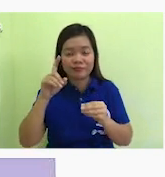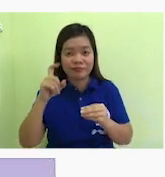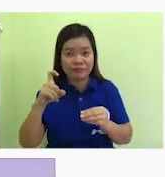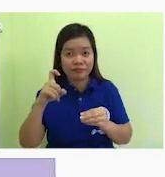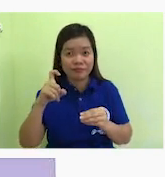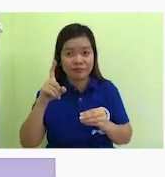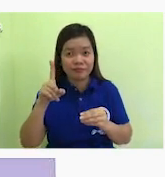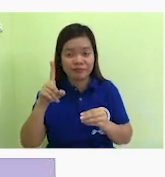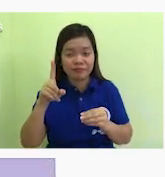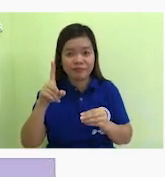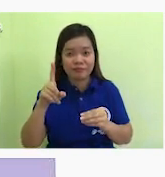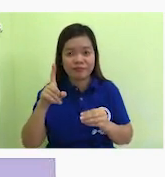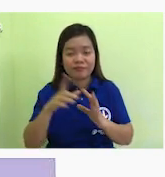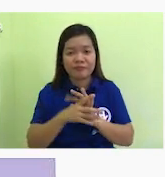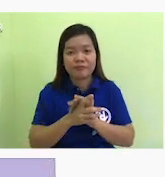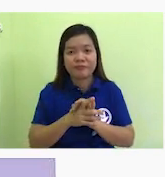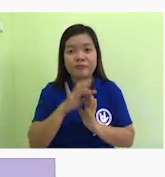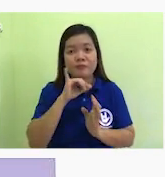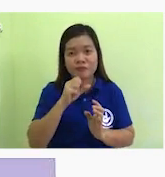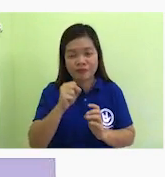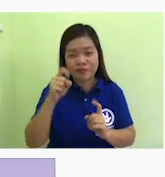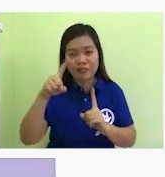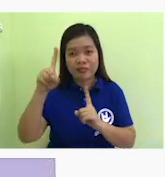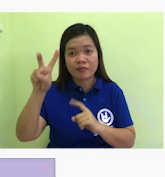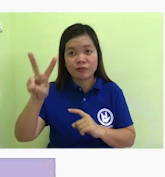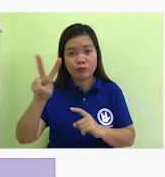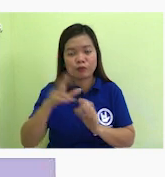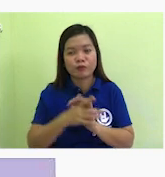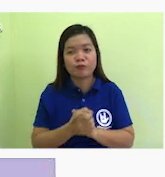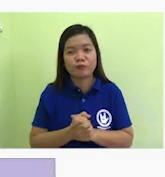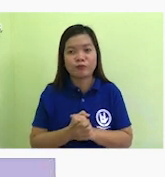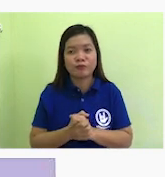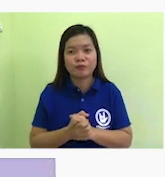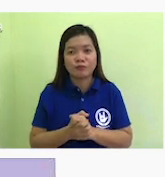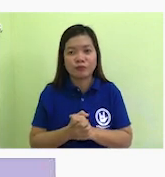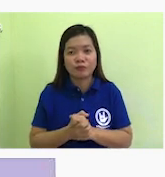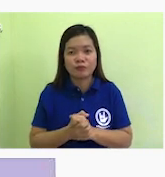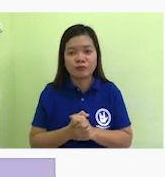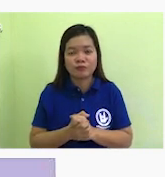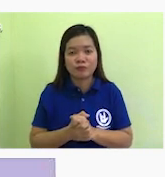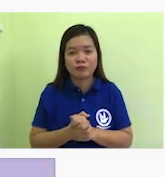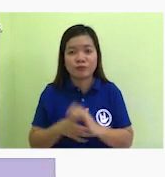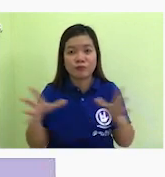positive 2 times positive 1 is positive 2.